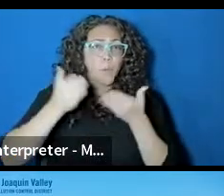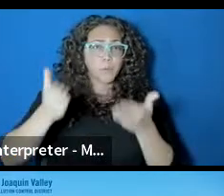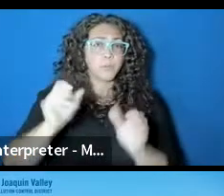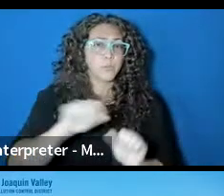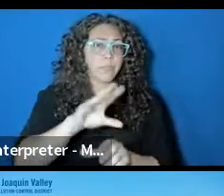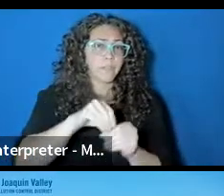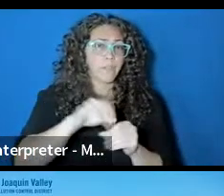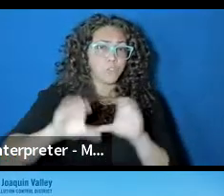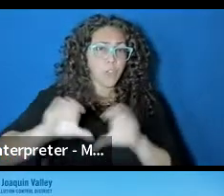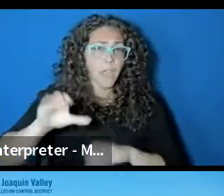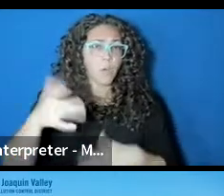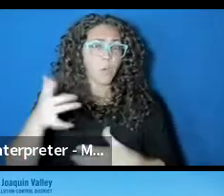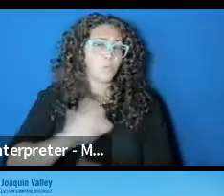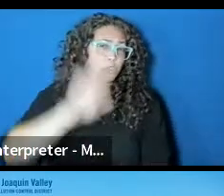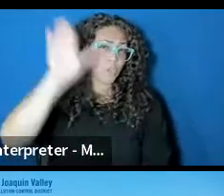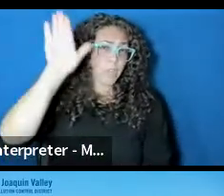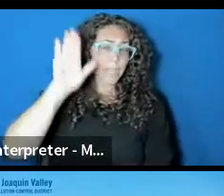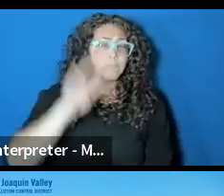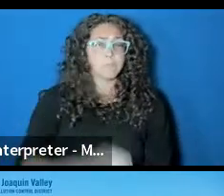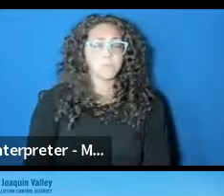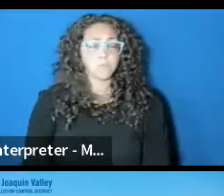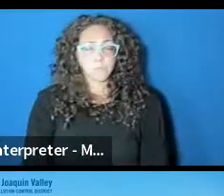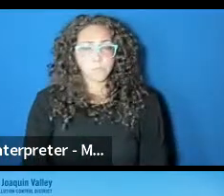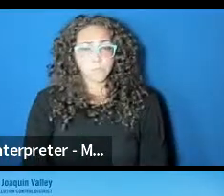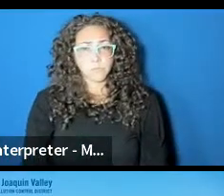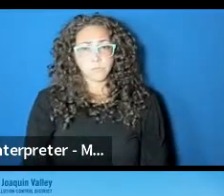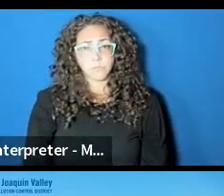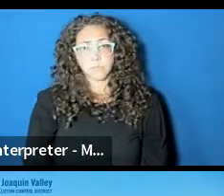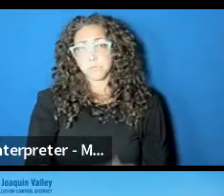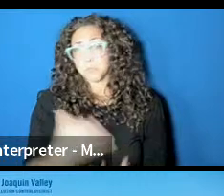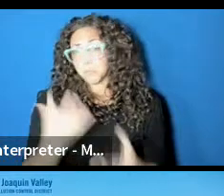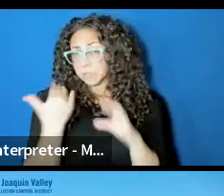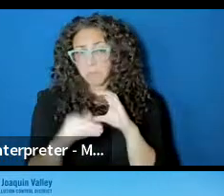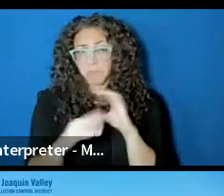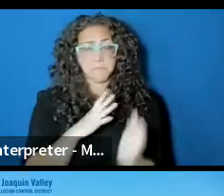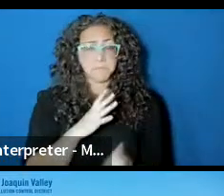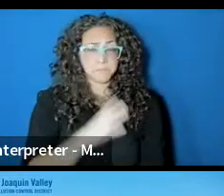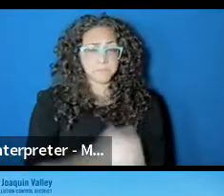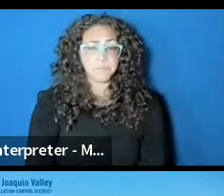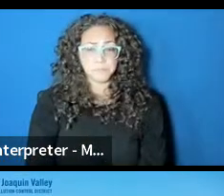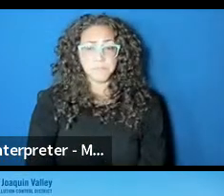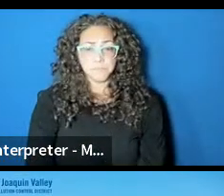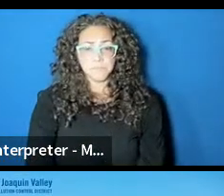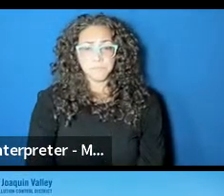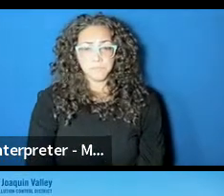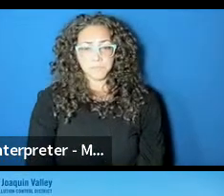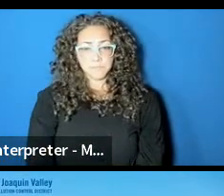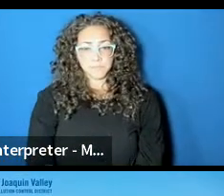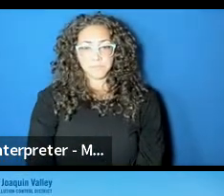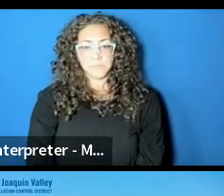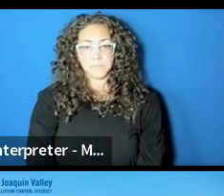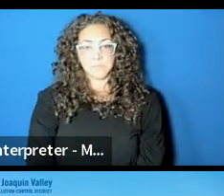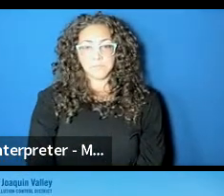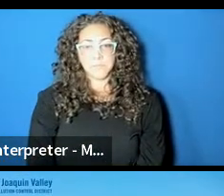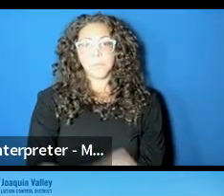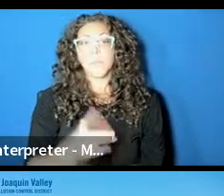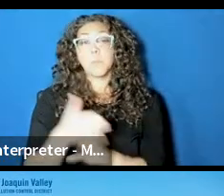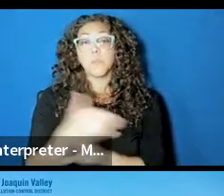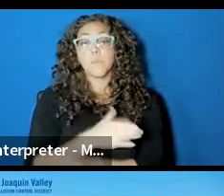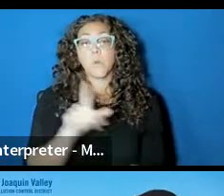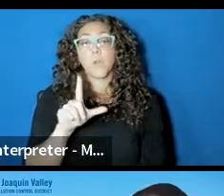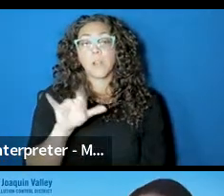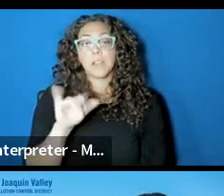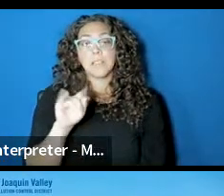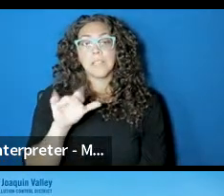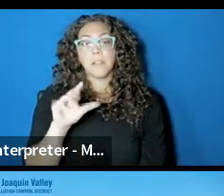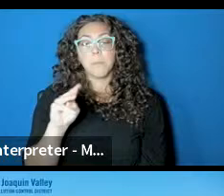hand, or email. But before Little Manila Rising begins their presentation, Hector and